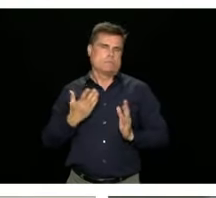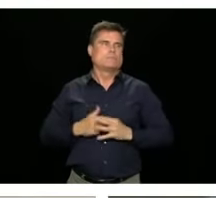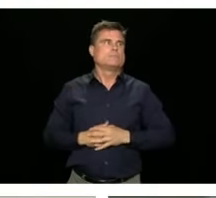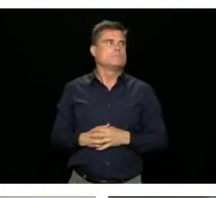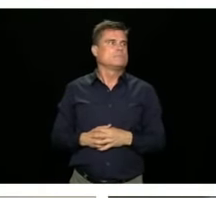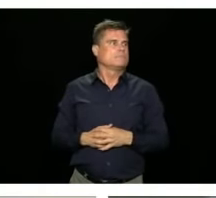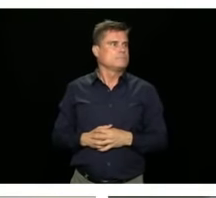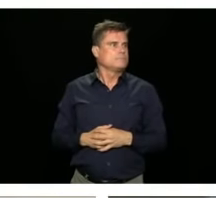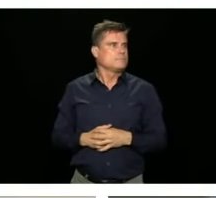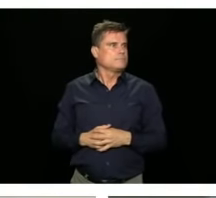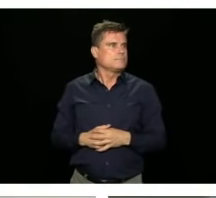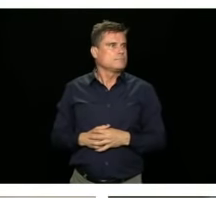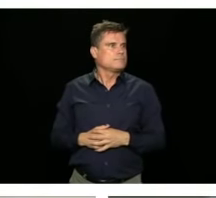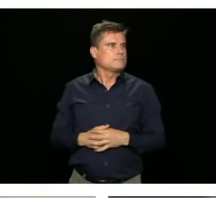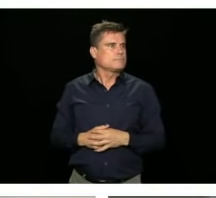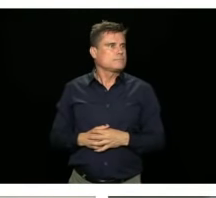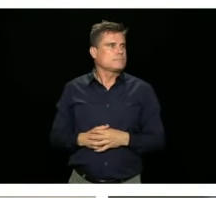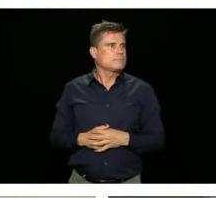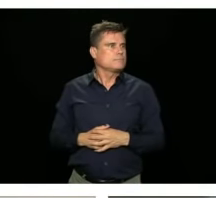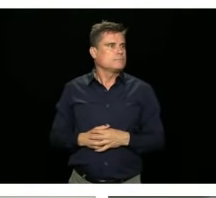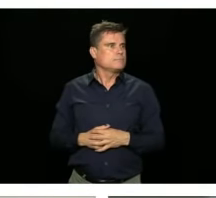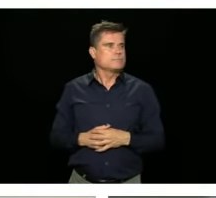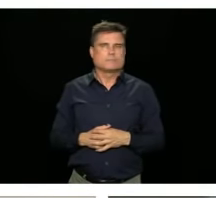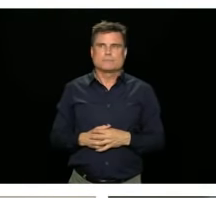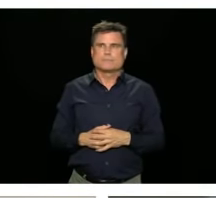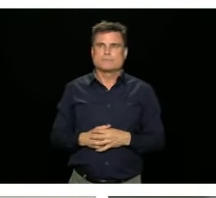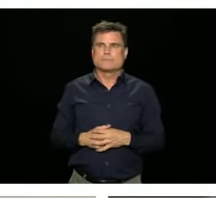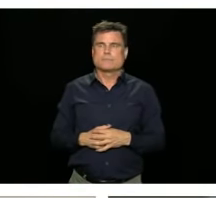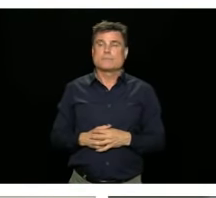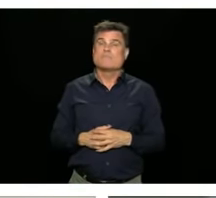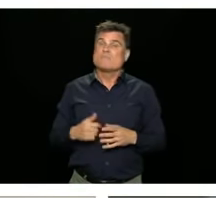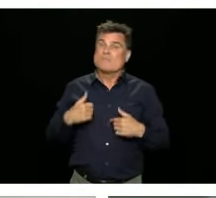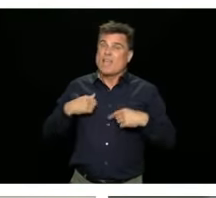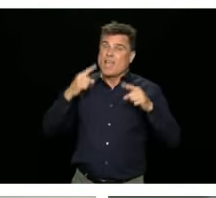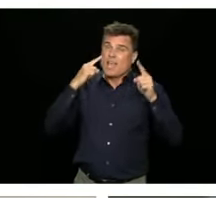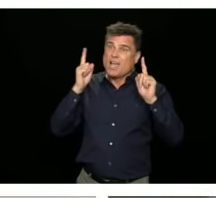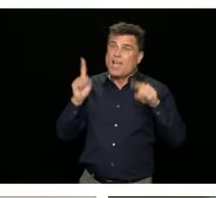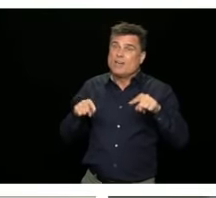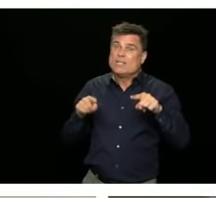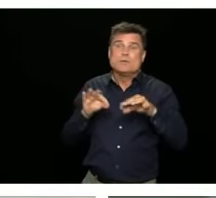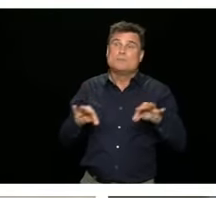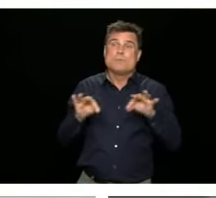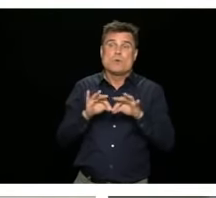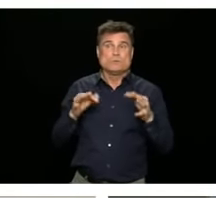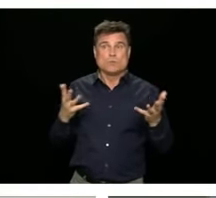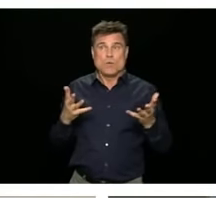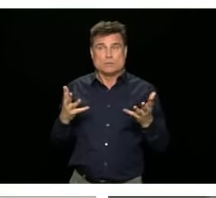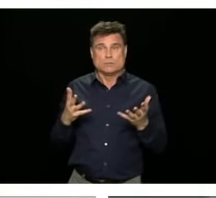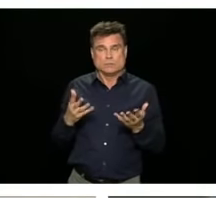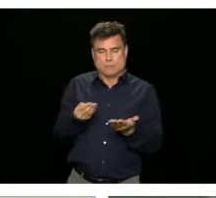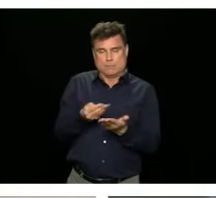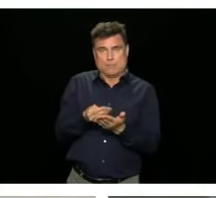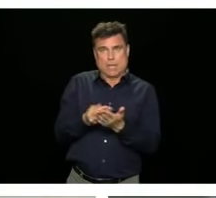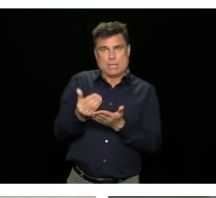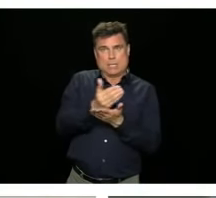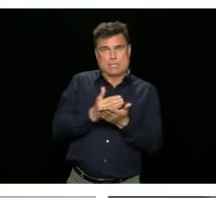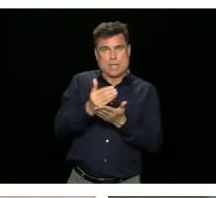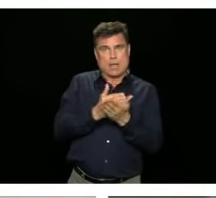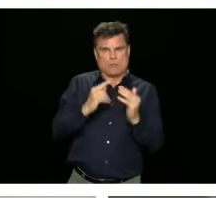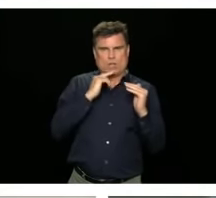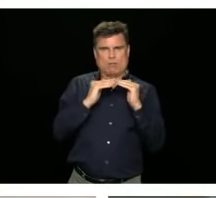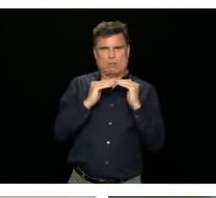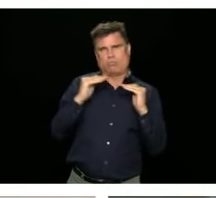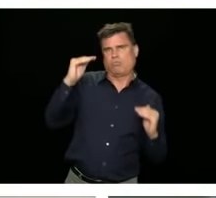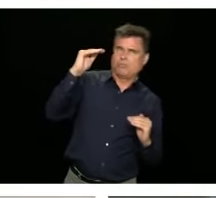important to think about income inequality. And one of the things that I know is happening in terms of federal discussions, of